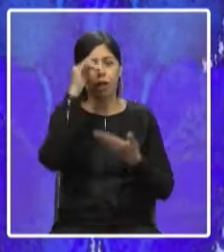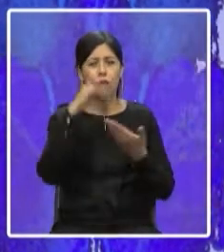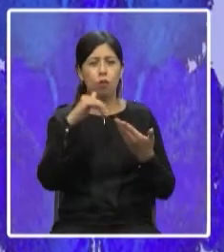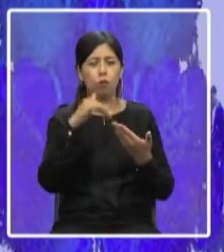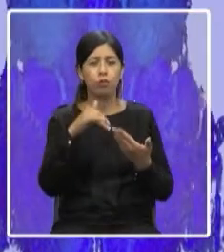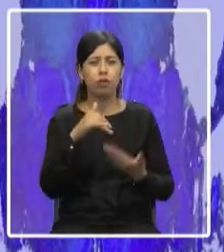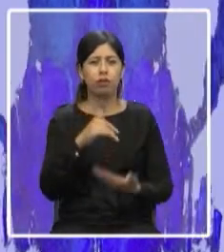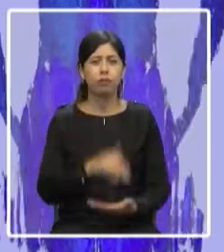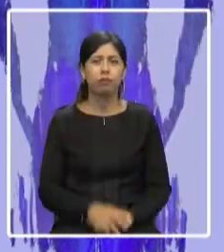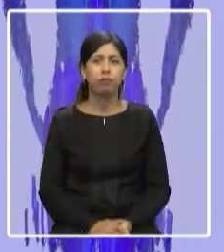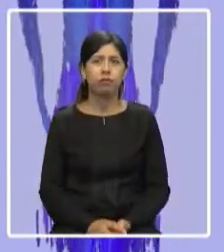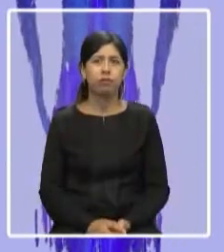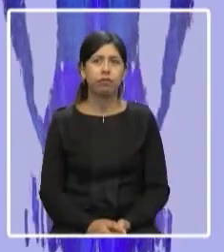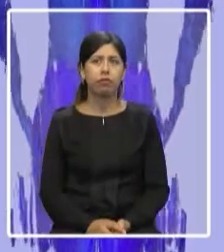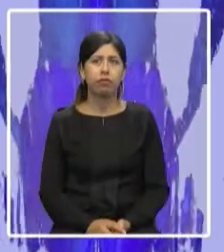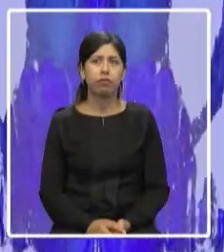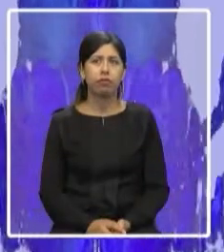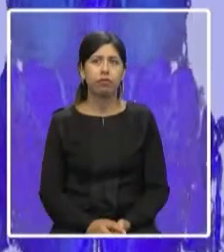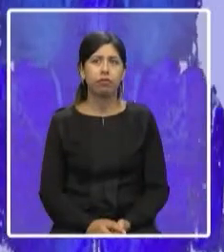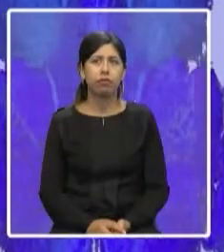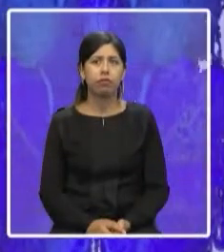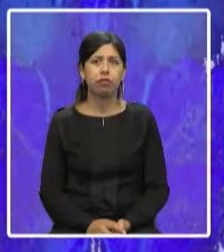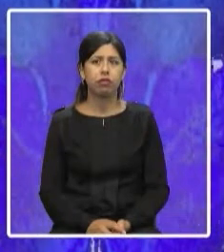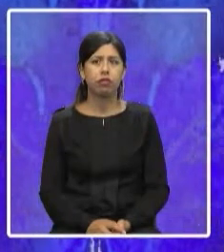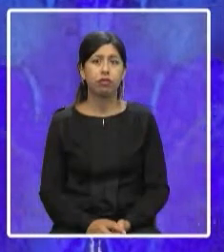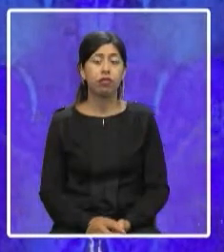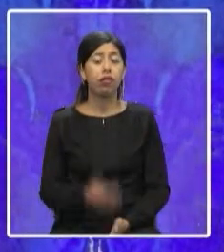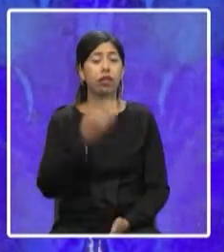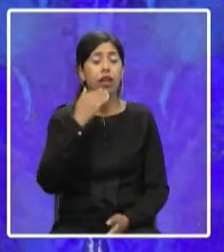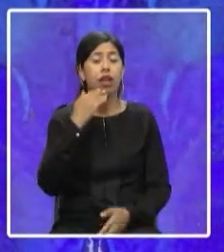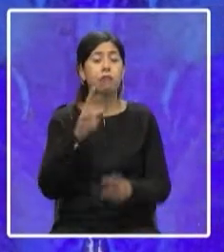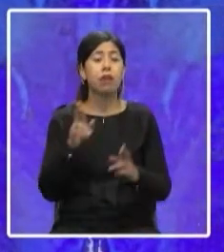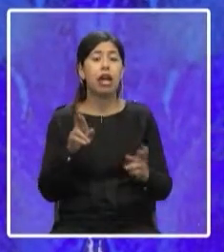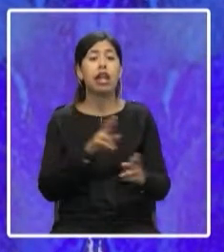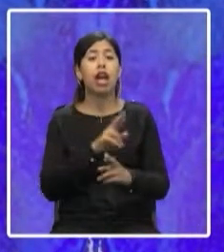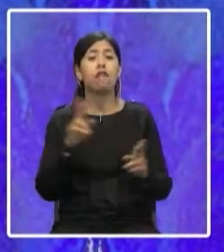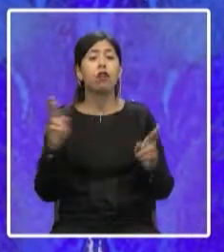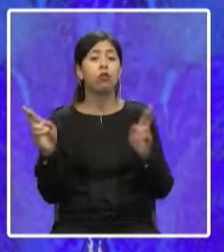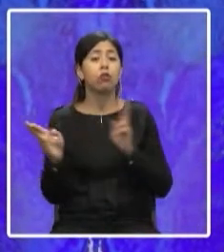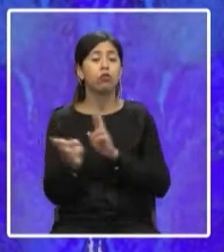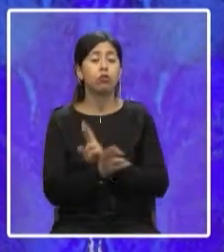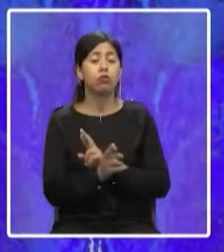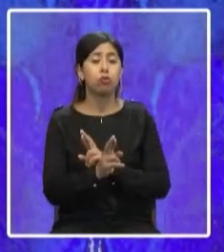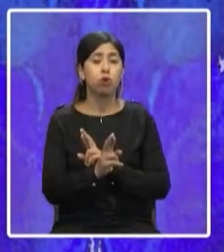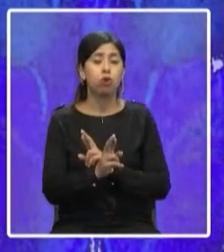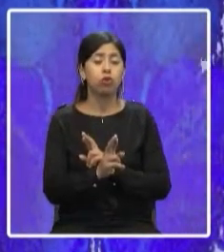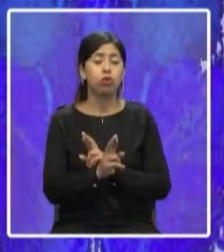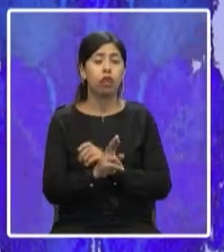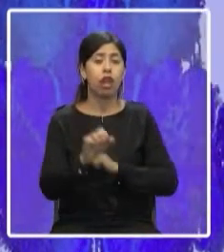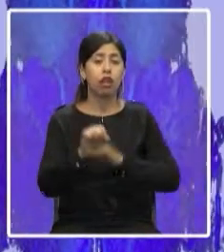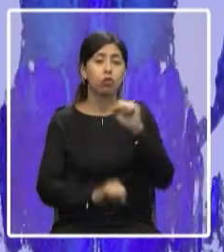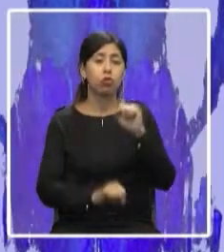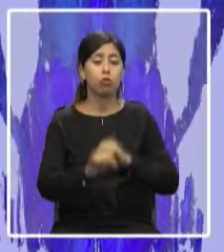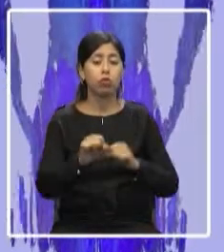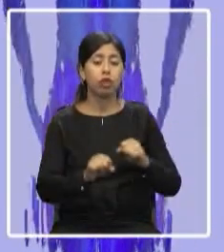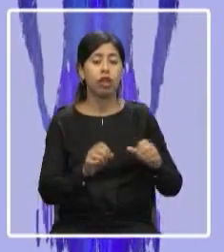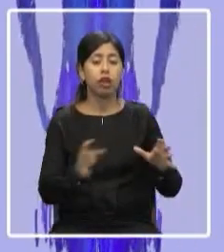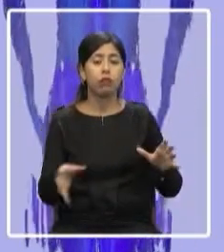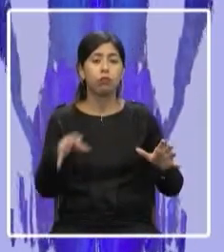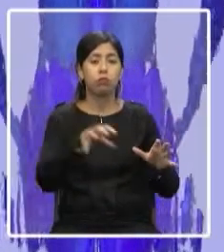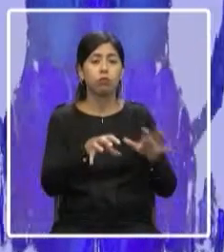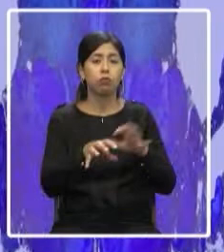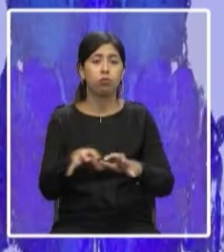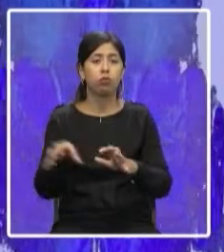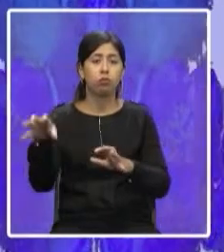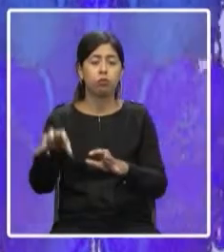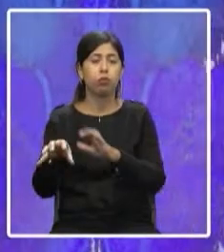The Industrial Revolution, the assembly line was created to replace kind of slow, inaccurate artisanal labor with